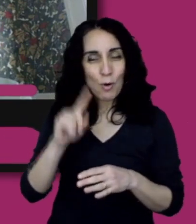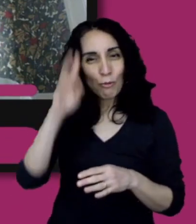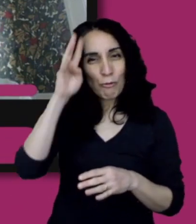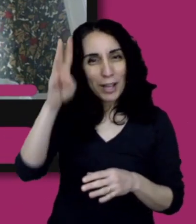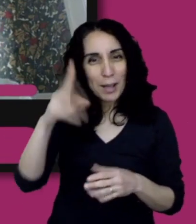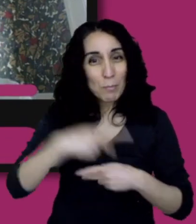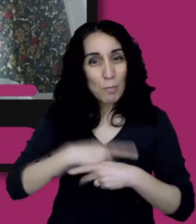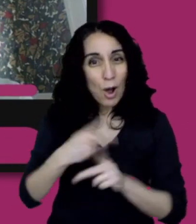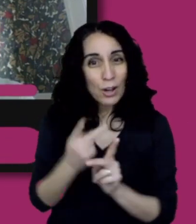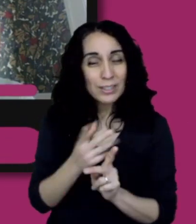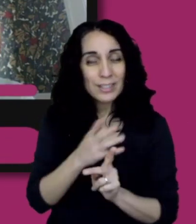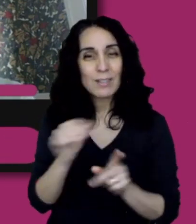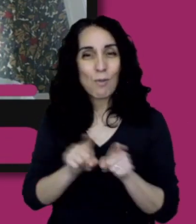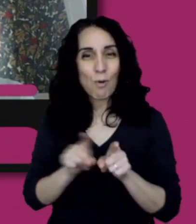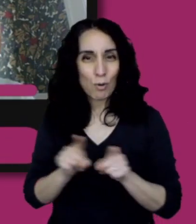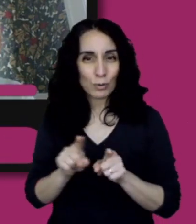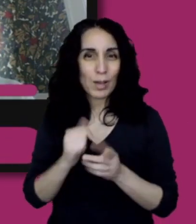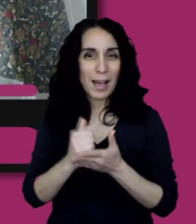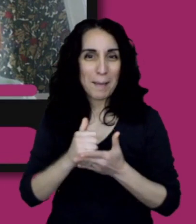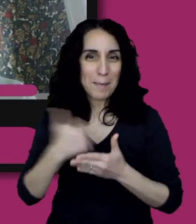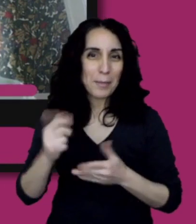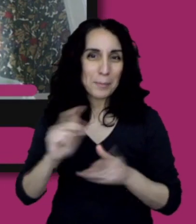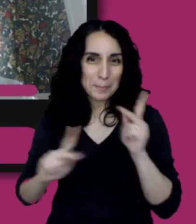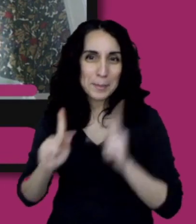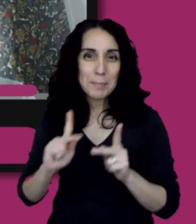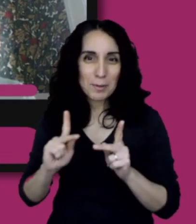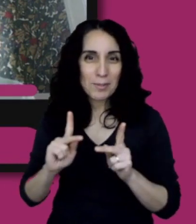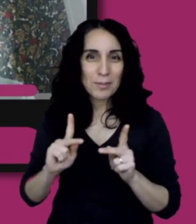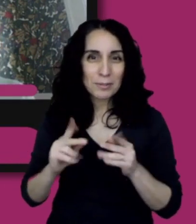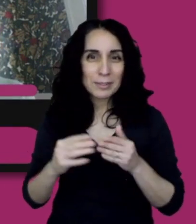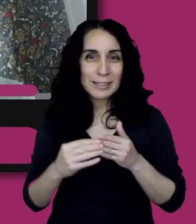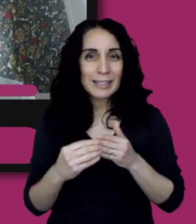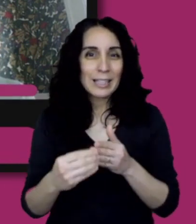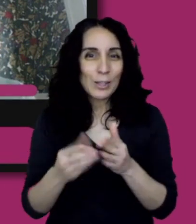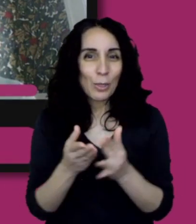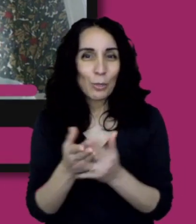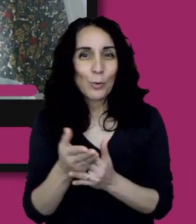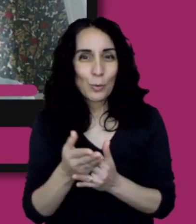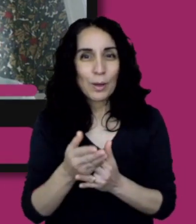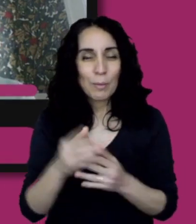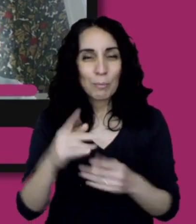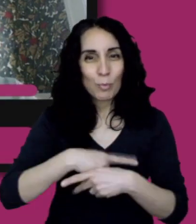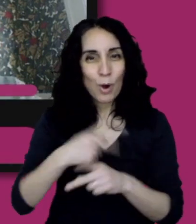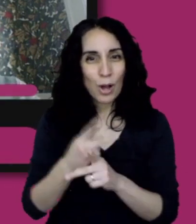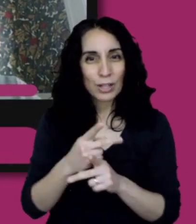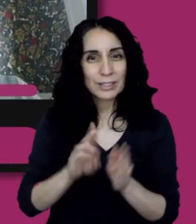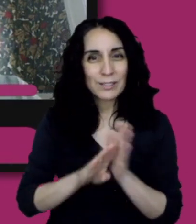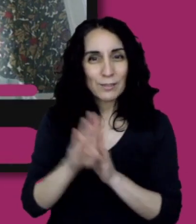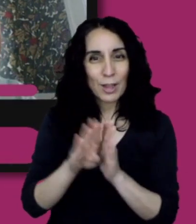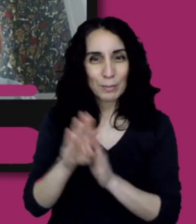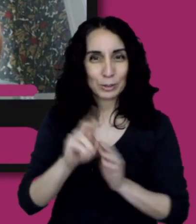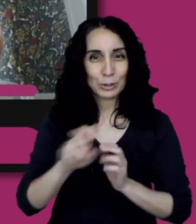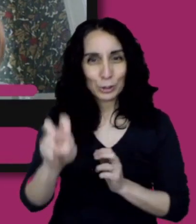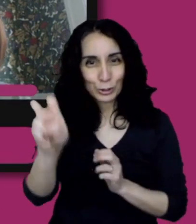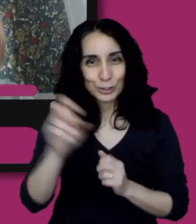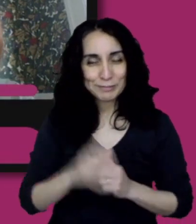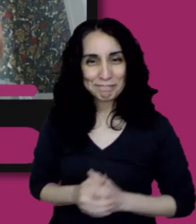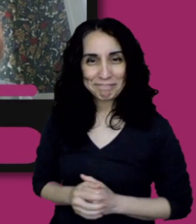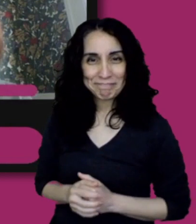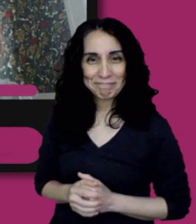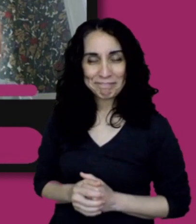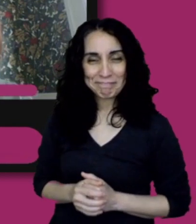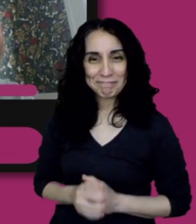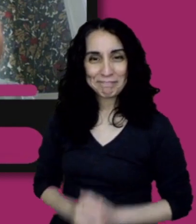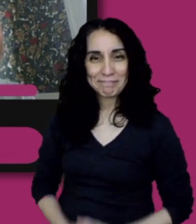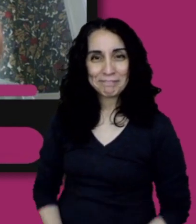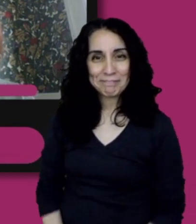use our expertise to help others create products and take them along that product development journey. Cool. Well, I